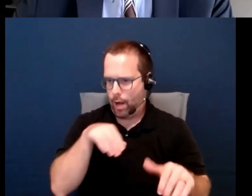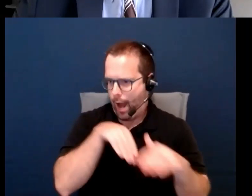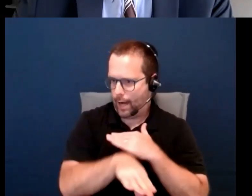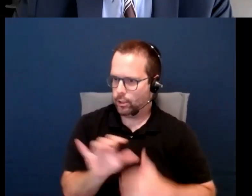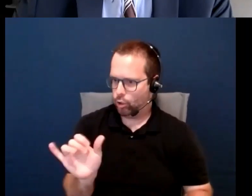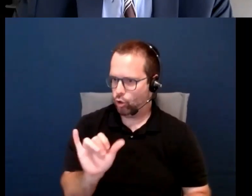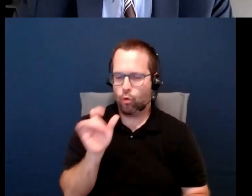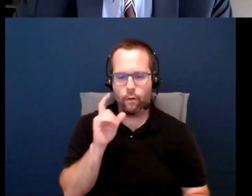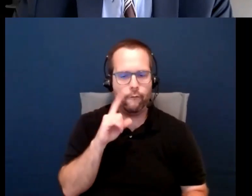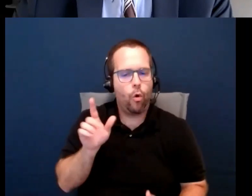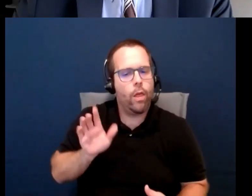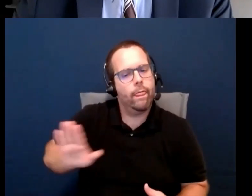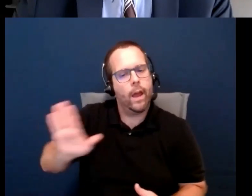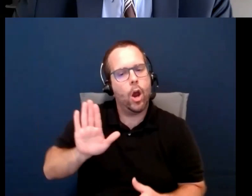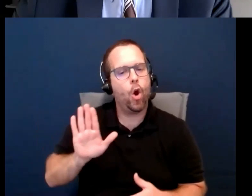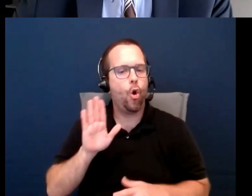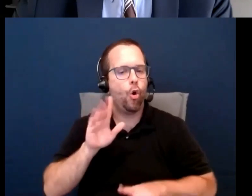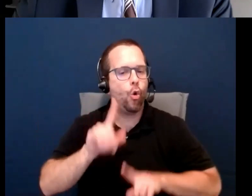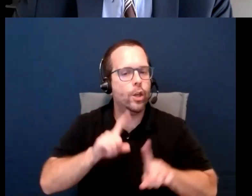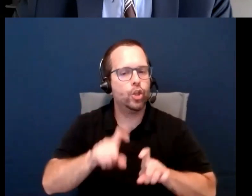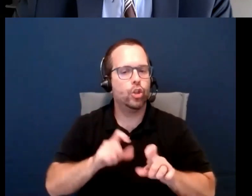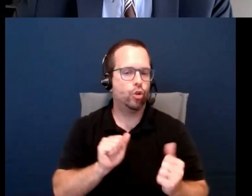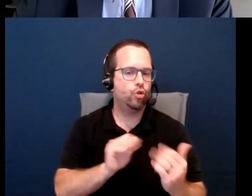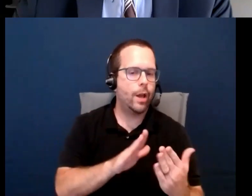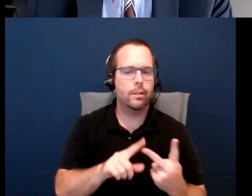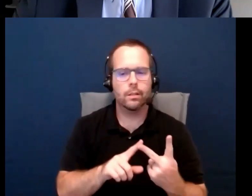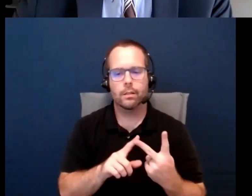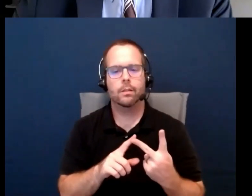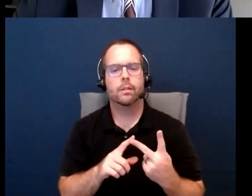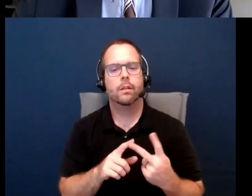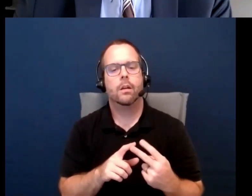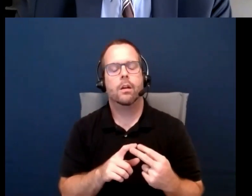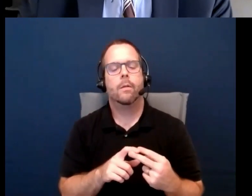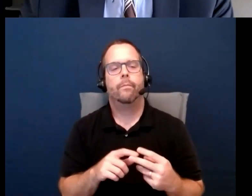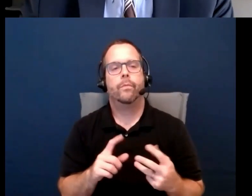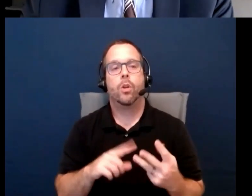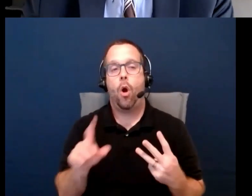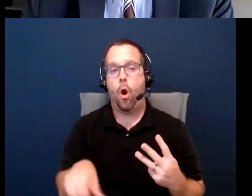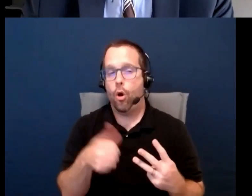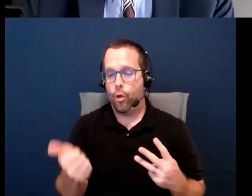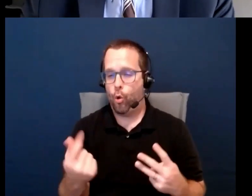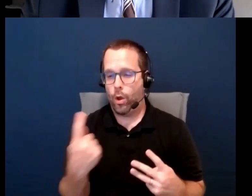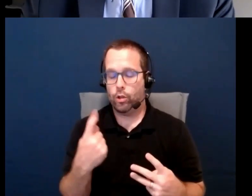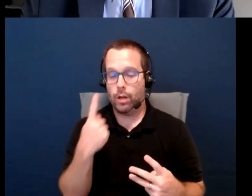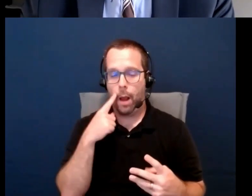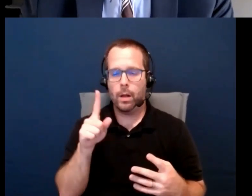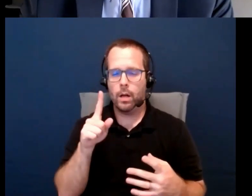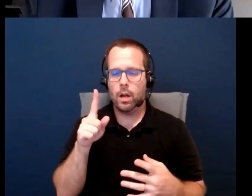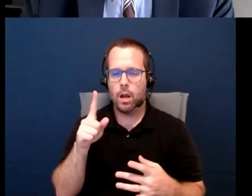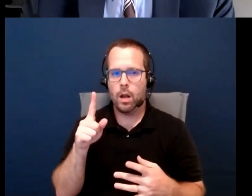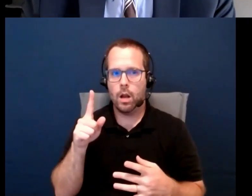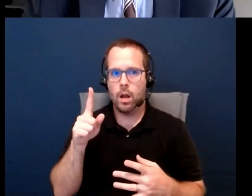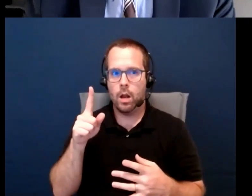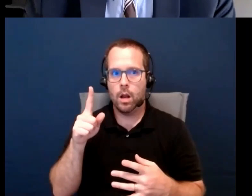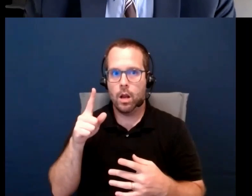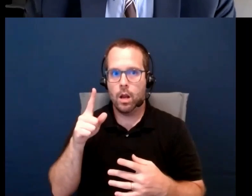questions or similar questions. There was one question, which I'm going to jump, I think I'm going to pop over to my colleagues, but it was,